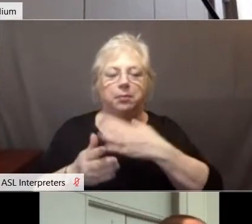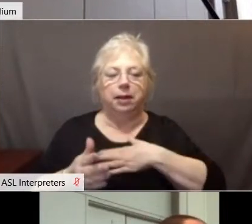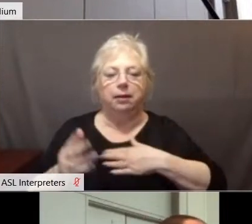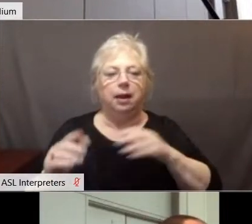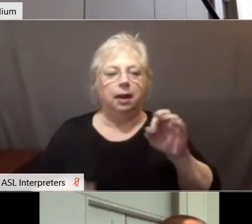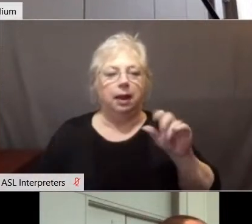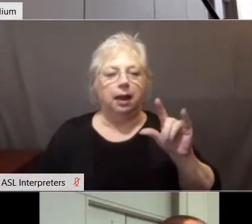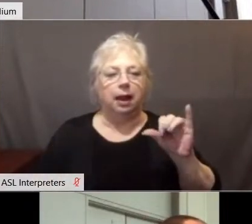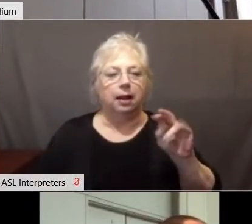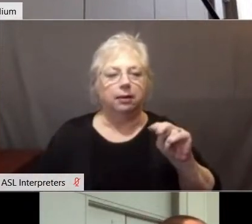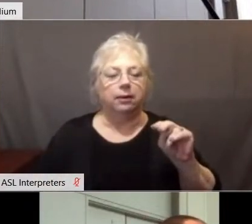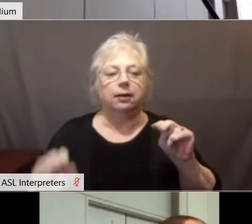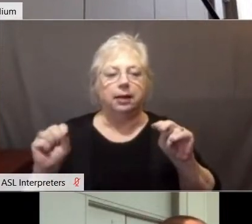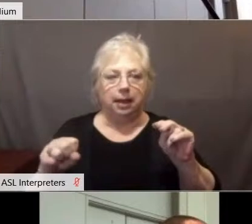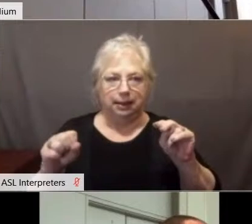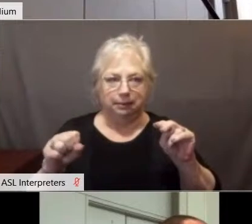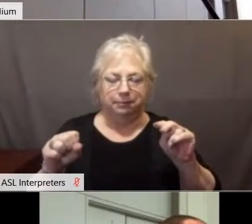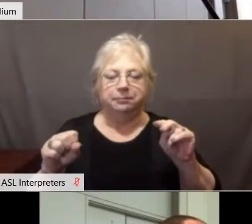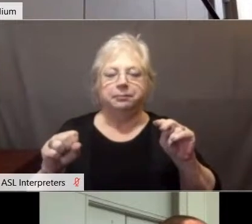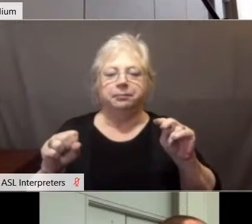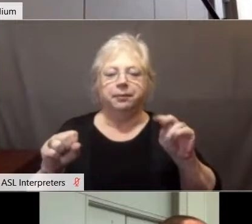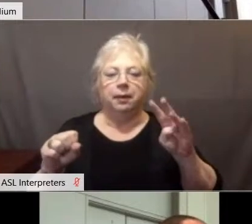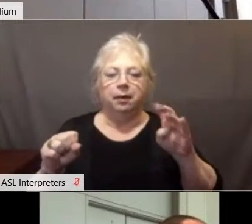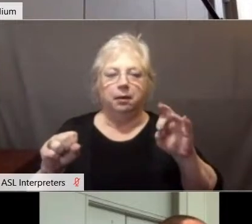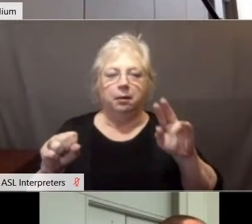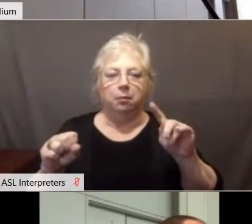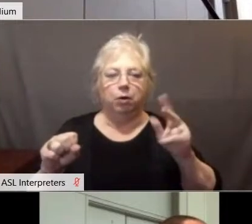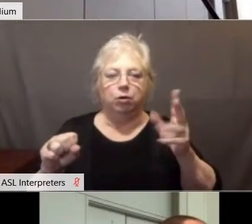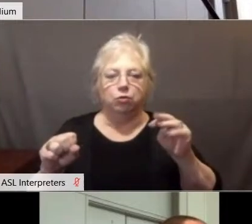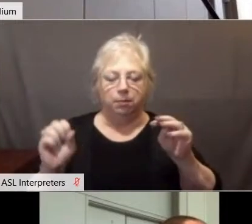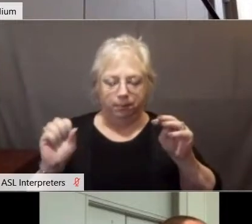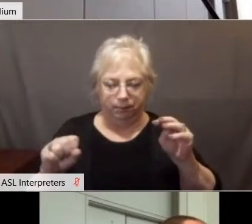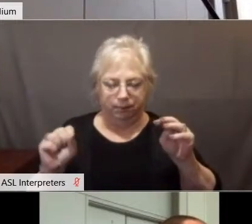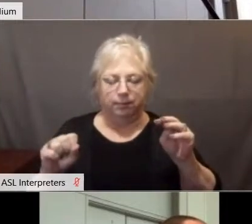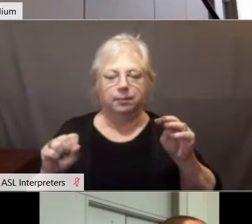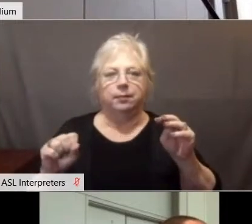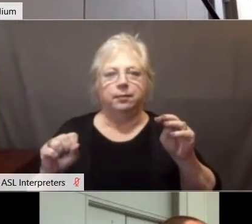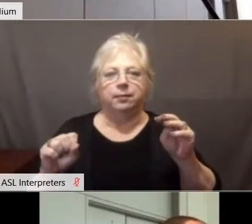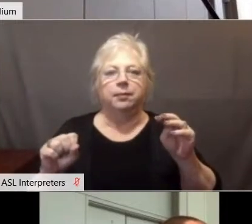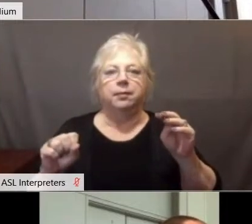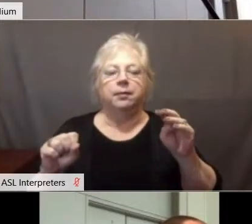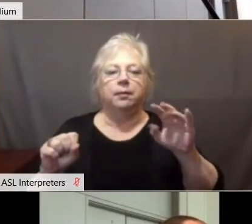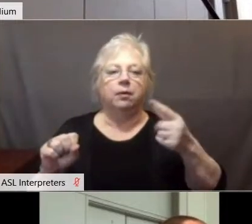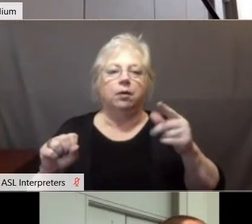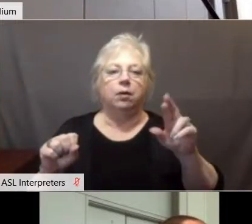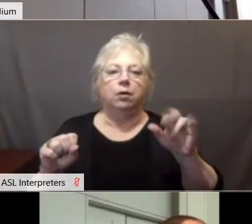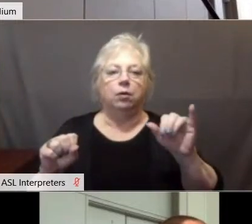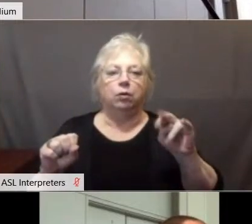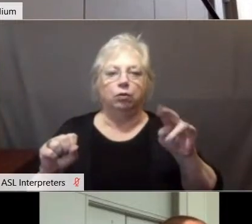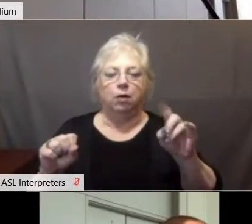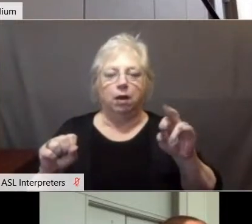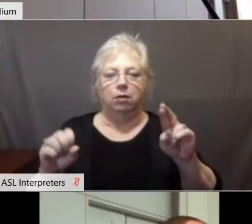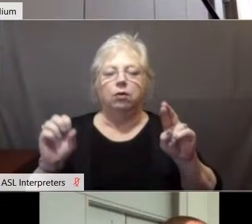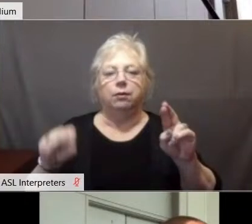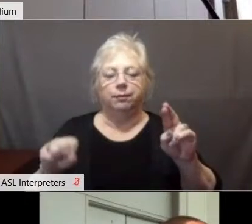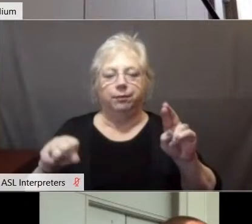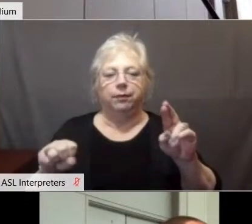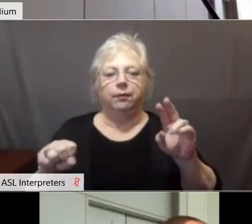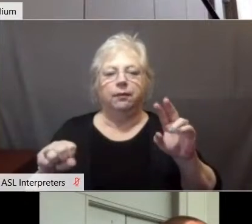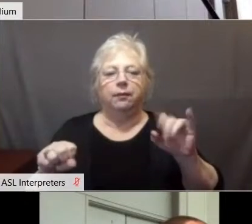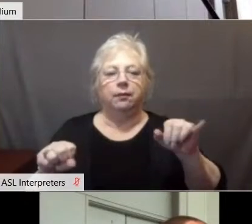Allison. Aye. Bertram. Aye. Grinder. Aye.